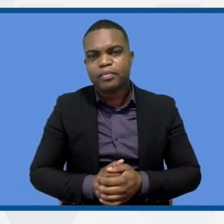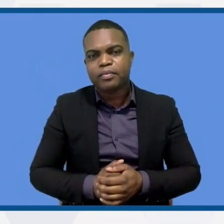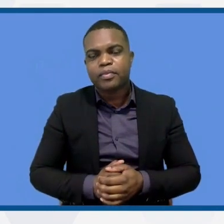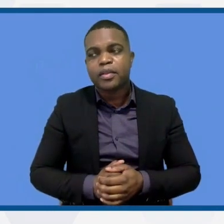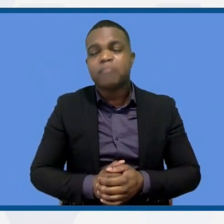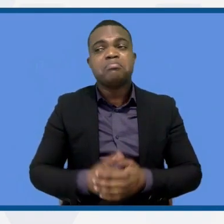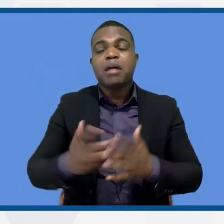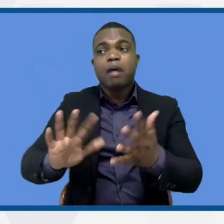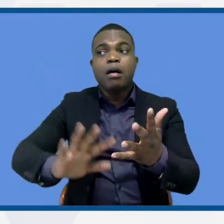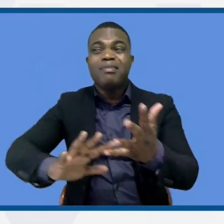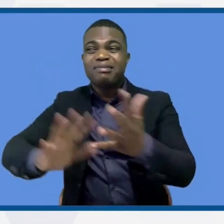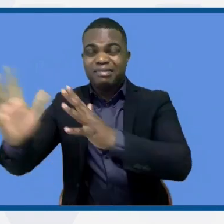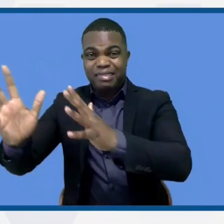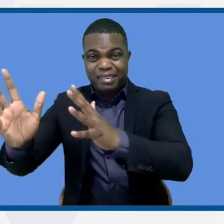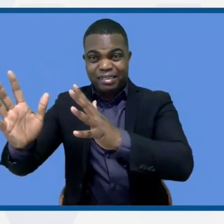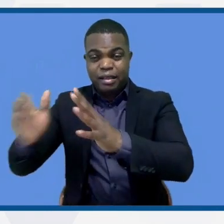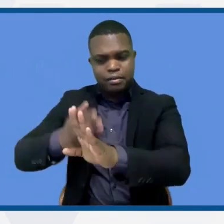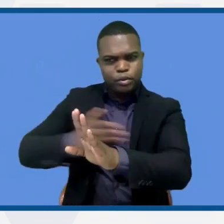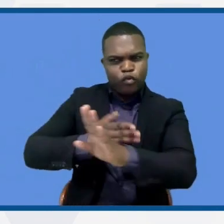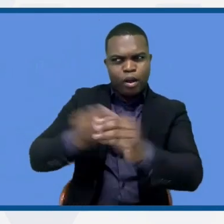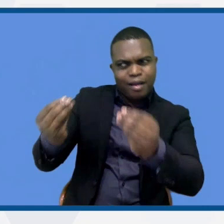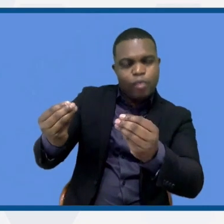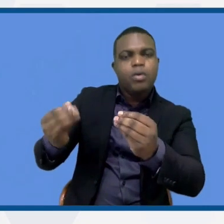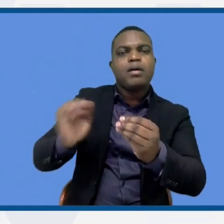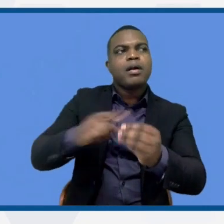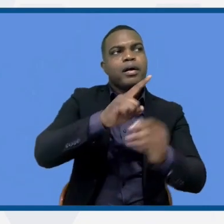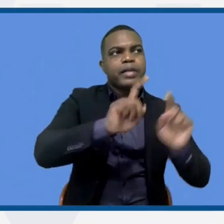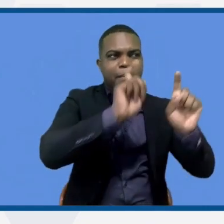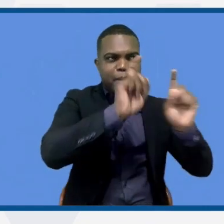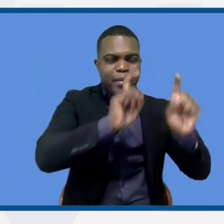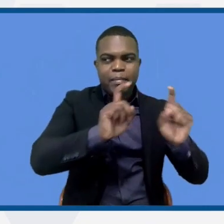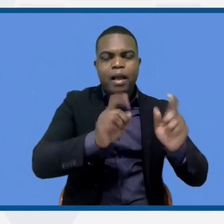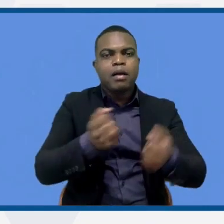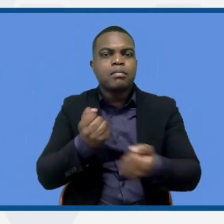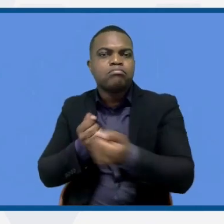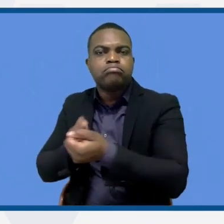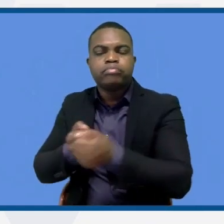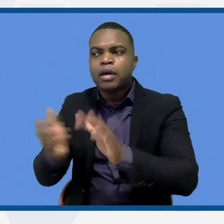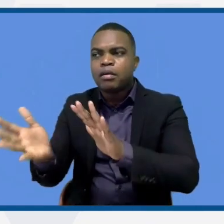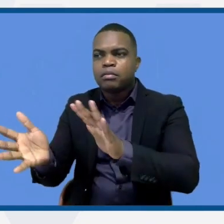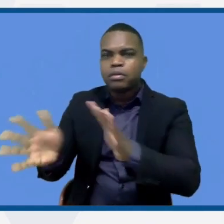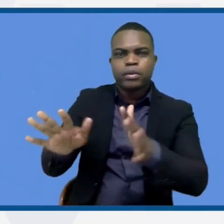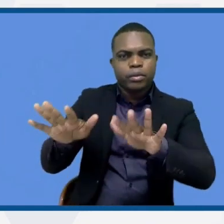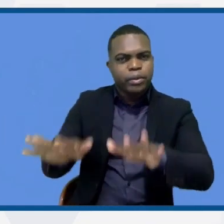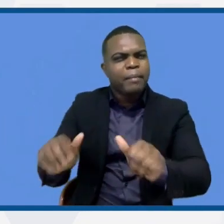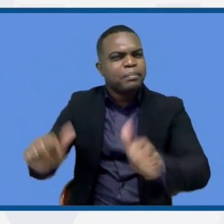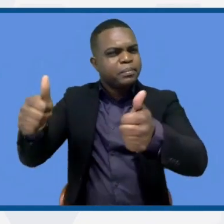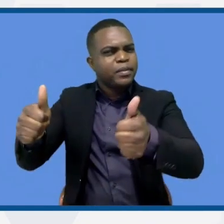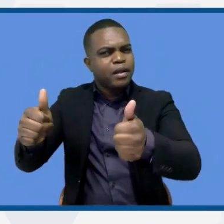we can then get an indicator which takes into account the